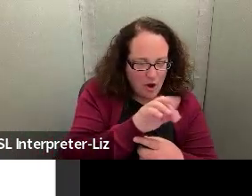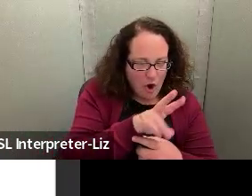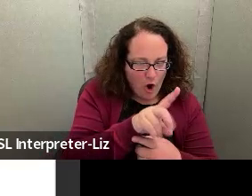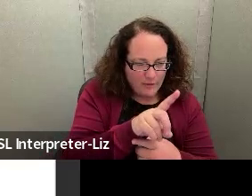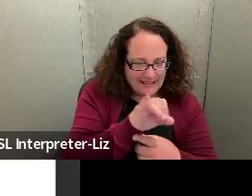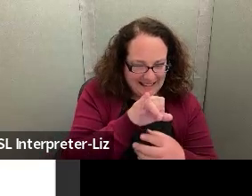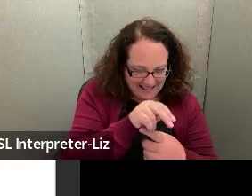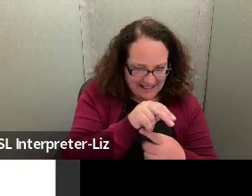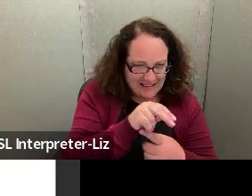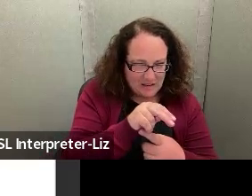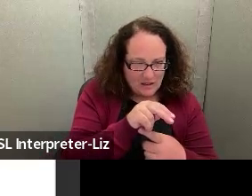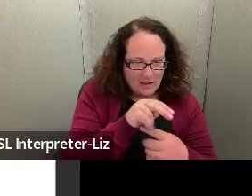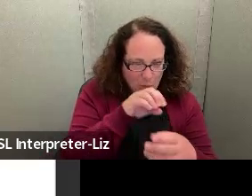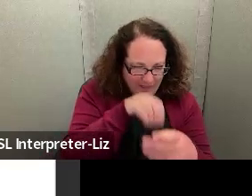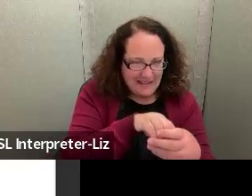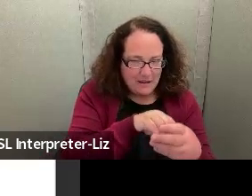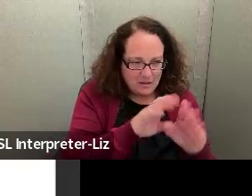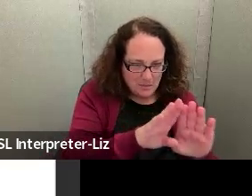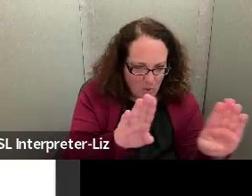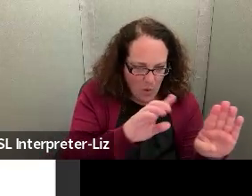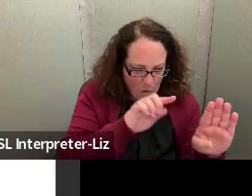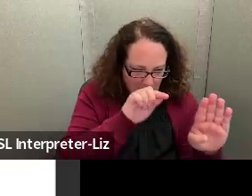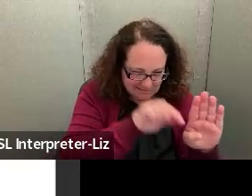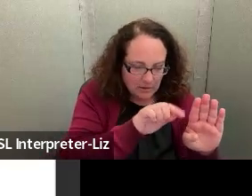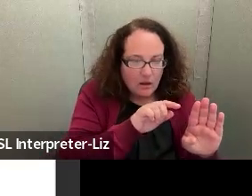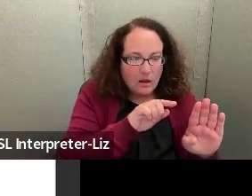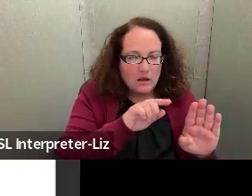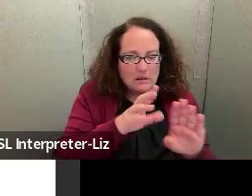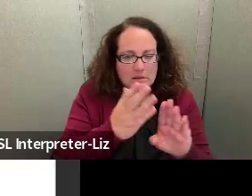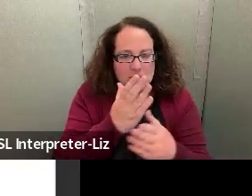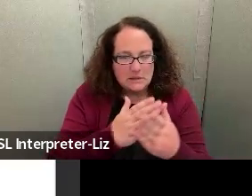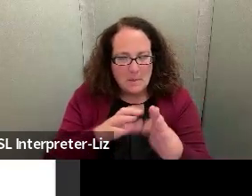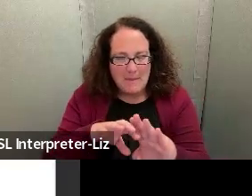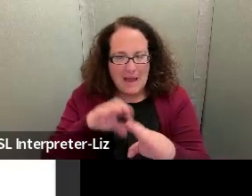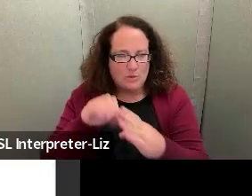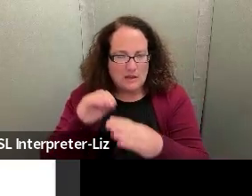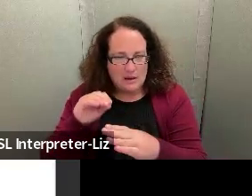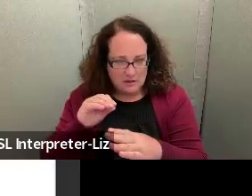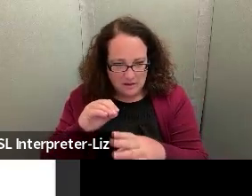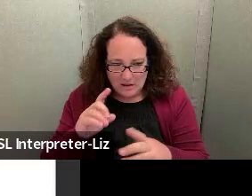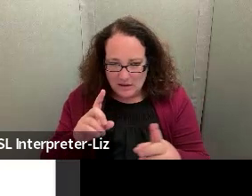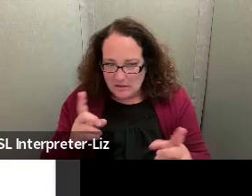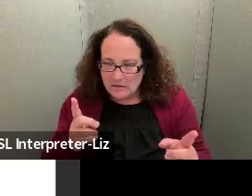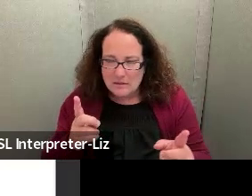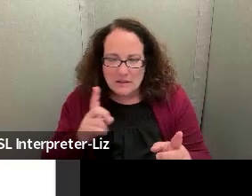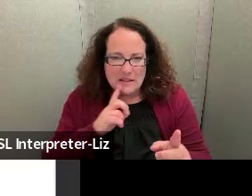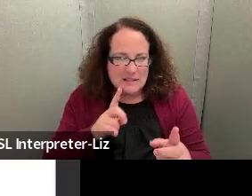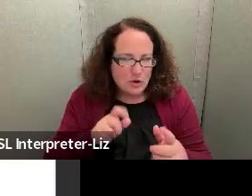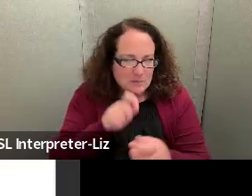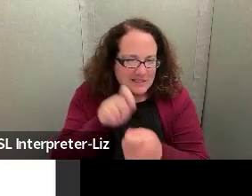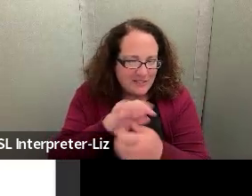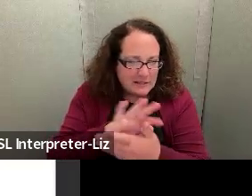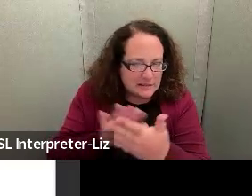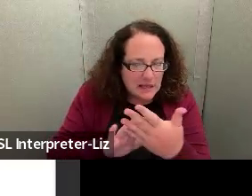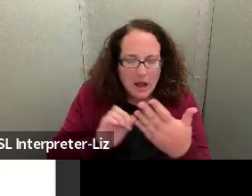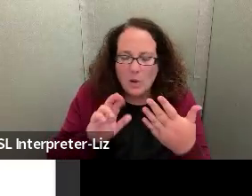being carved inside the board, somewhat part of it's outside. Is it a particular design decision or like, are